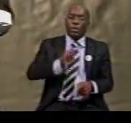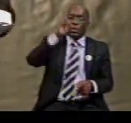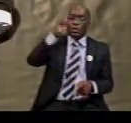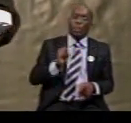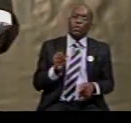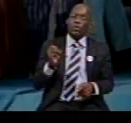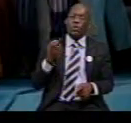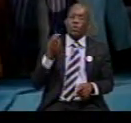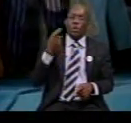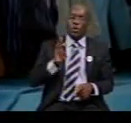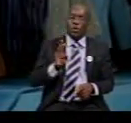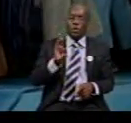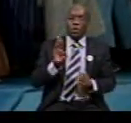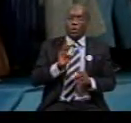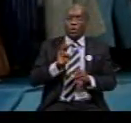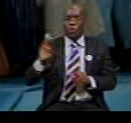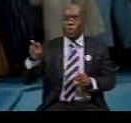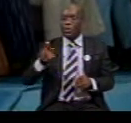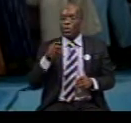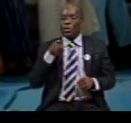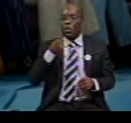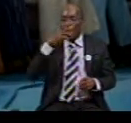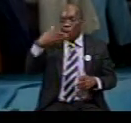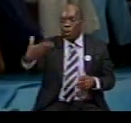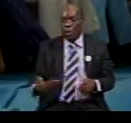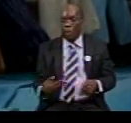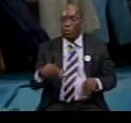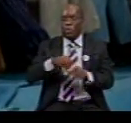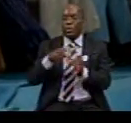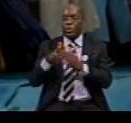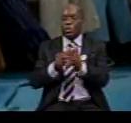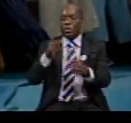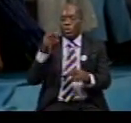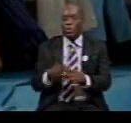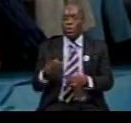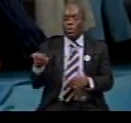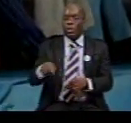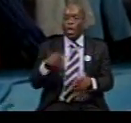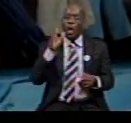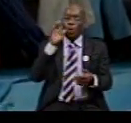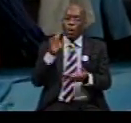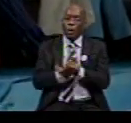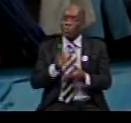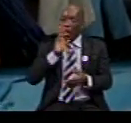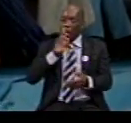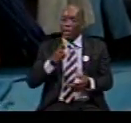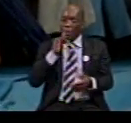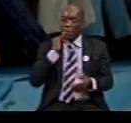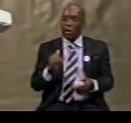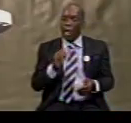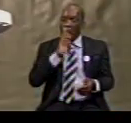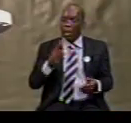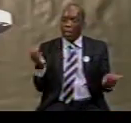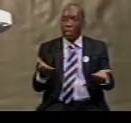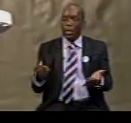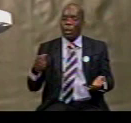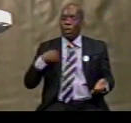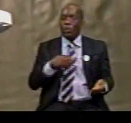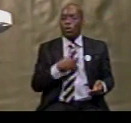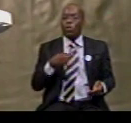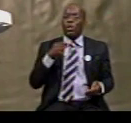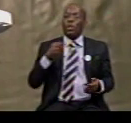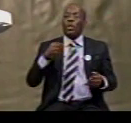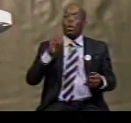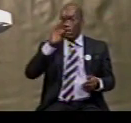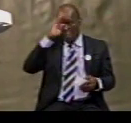name. And their wife too are here. You are welcome in Jesus' name. We greet all of you and we pray that